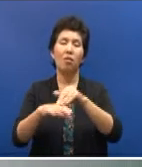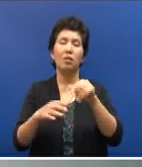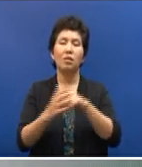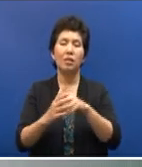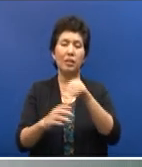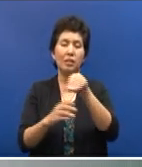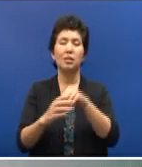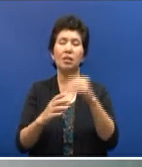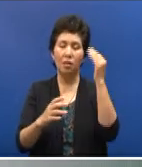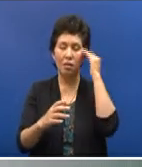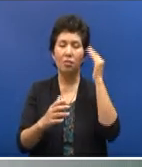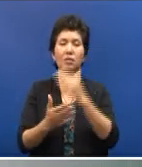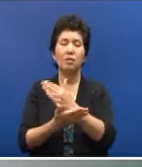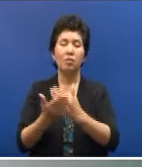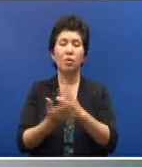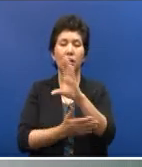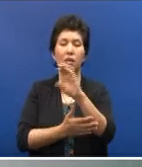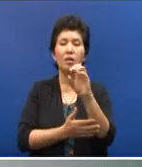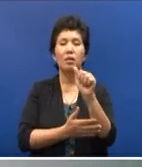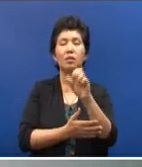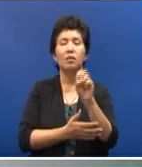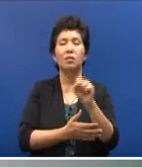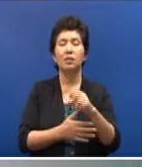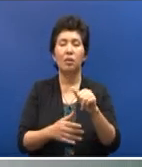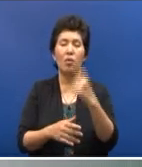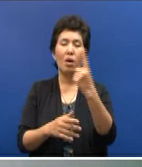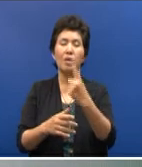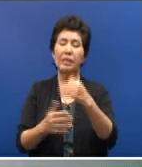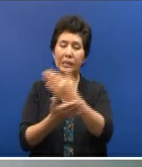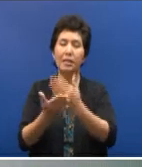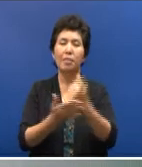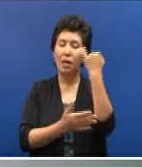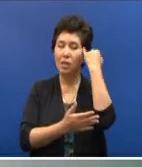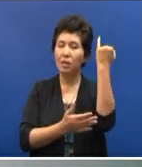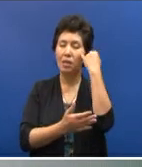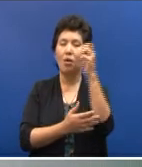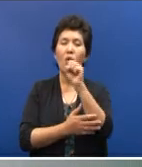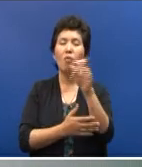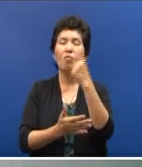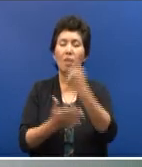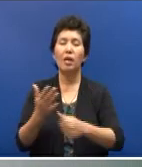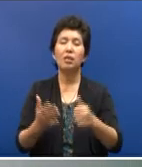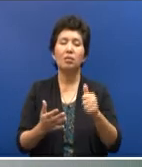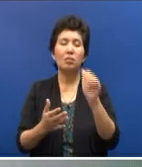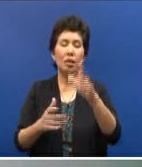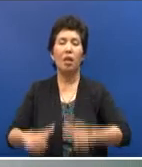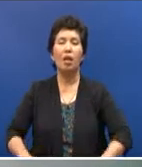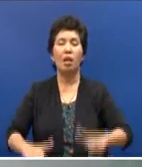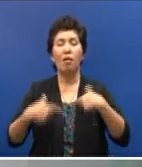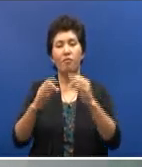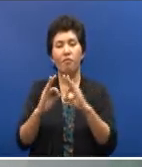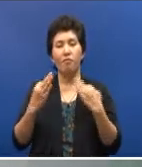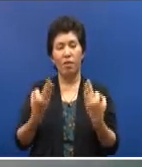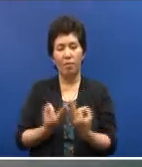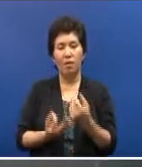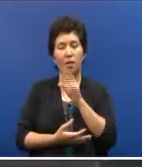inside. Okay, knowing someone caste gives one some idea of what his or her life or